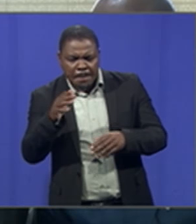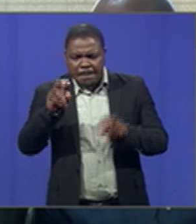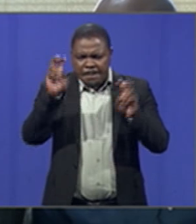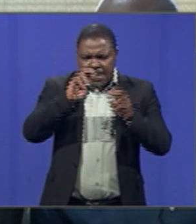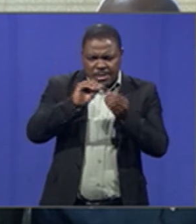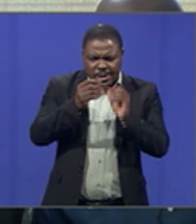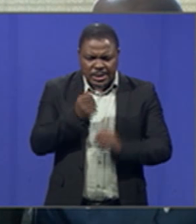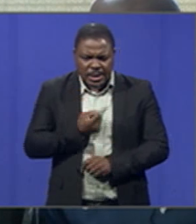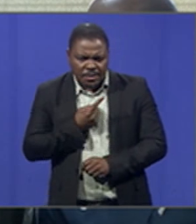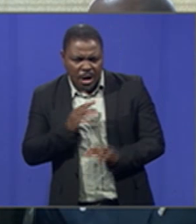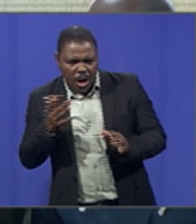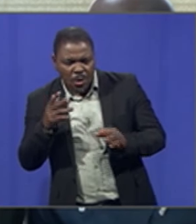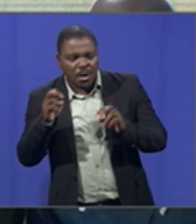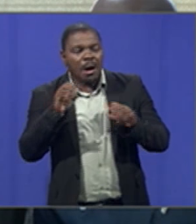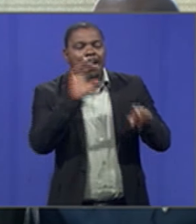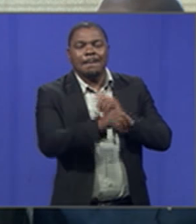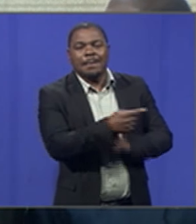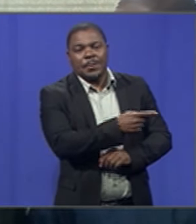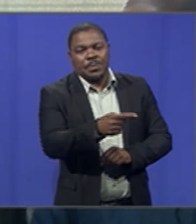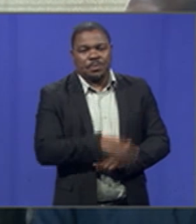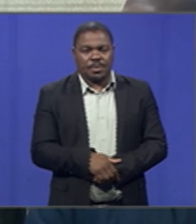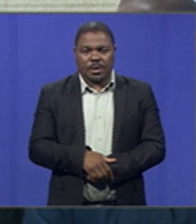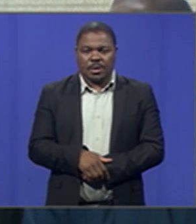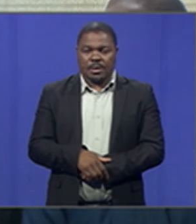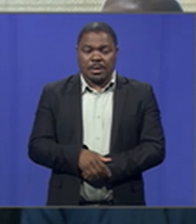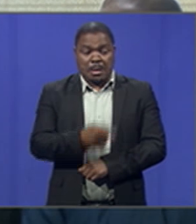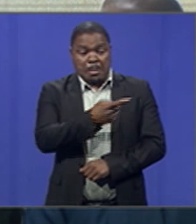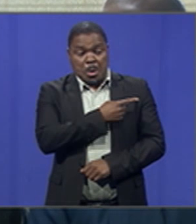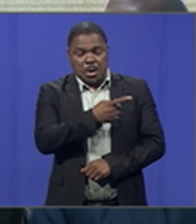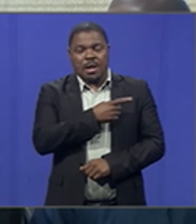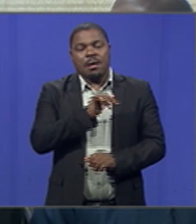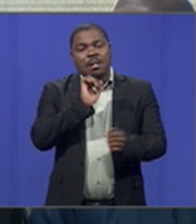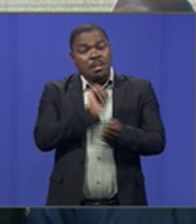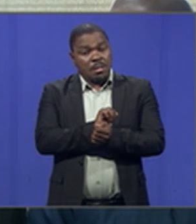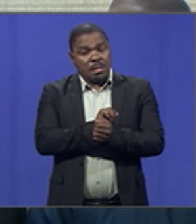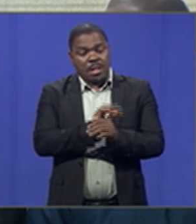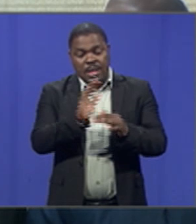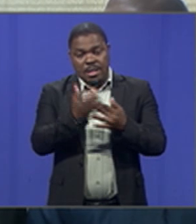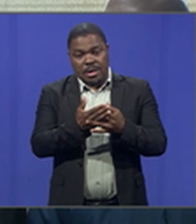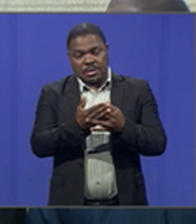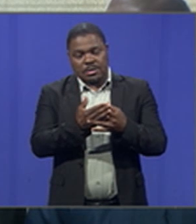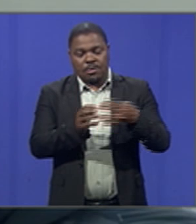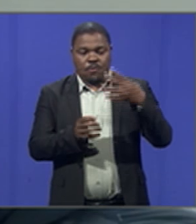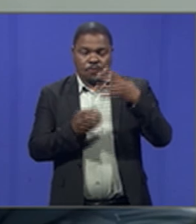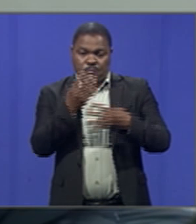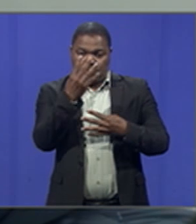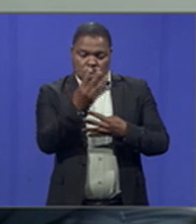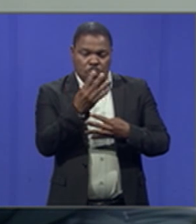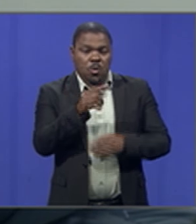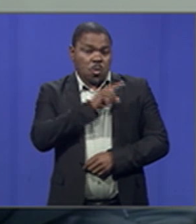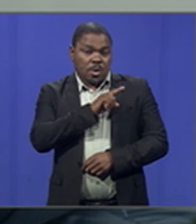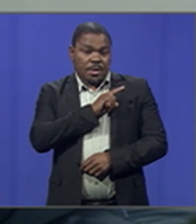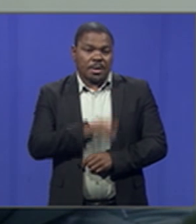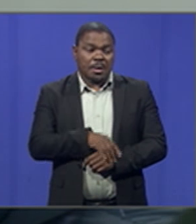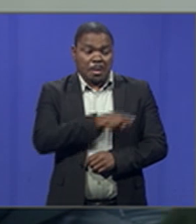ono o kgaratlhang. Accused are facing, at the moment, Your Worship, 4 counts. One of tampering